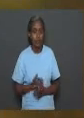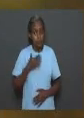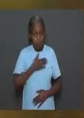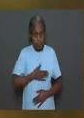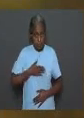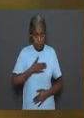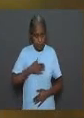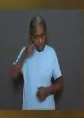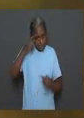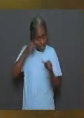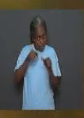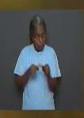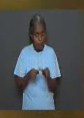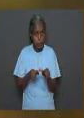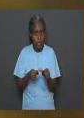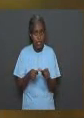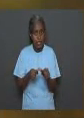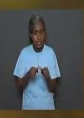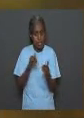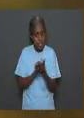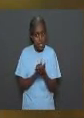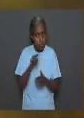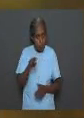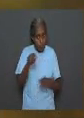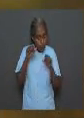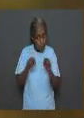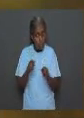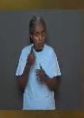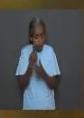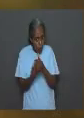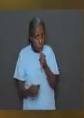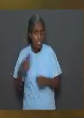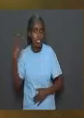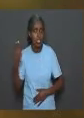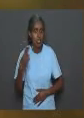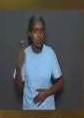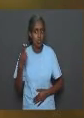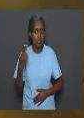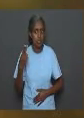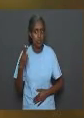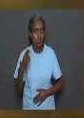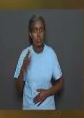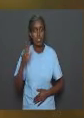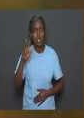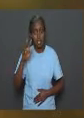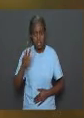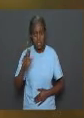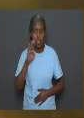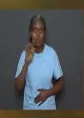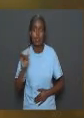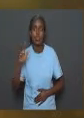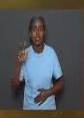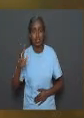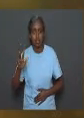Please remember that you can only use it for a 3 by